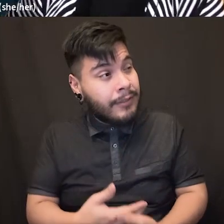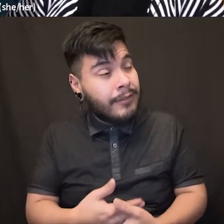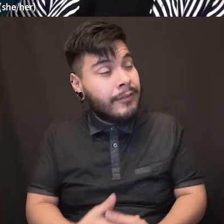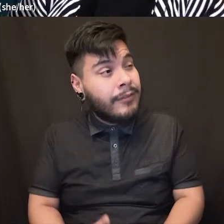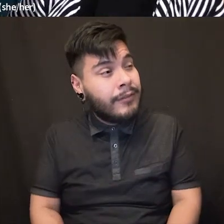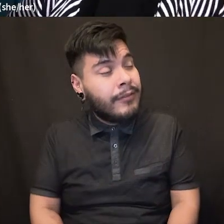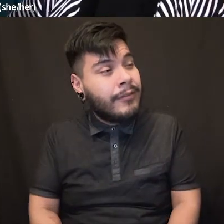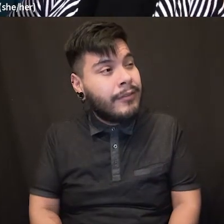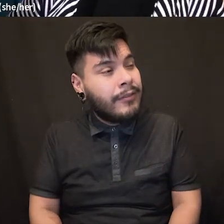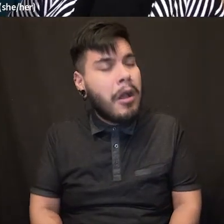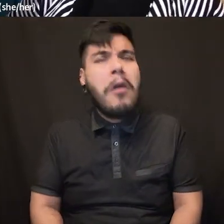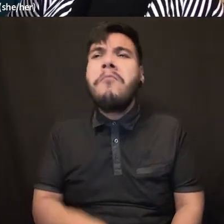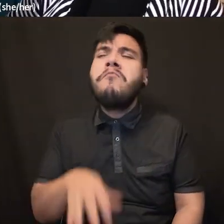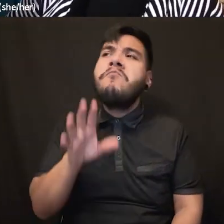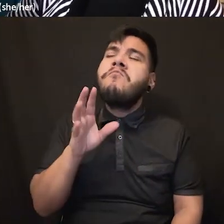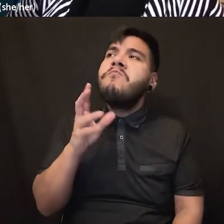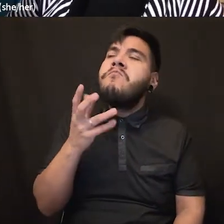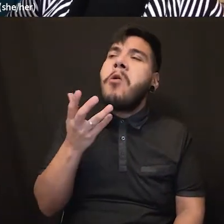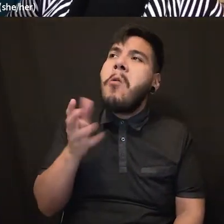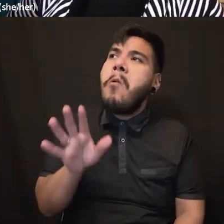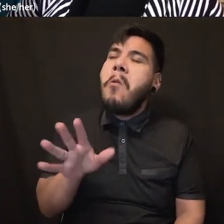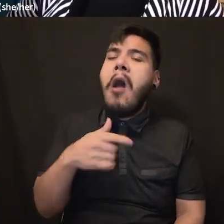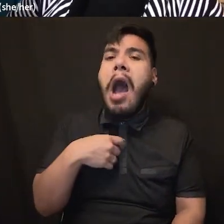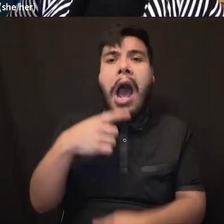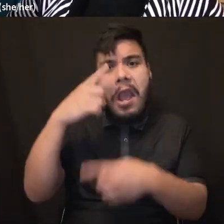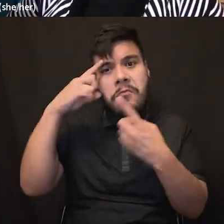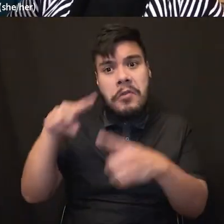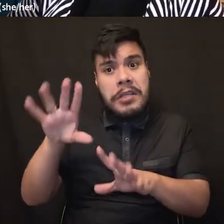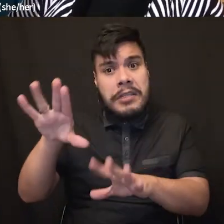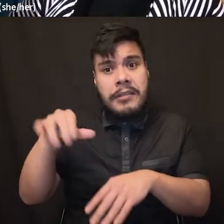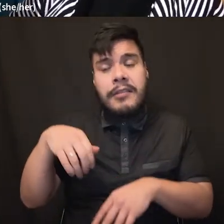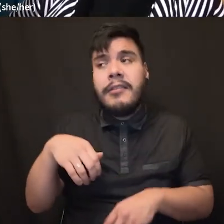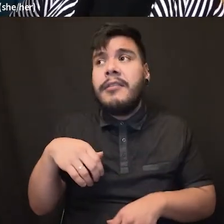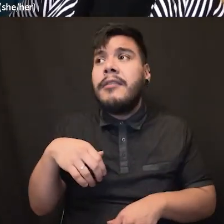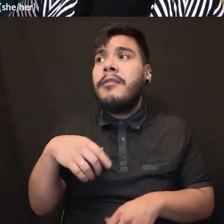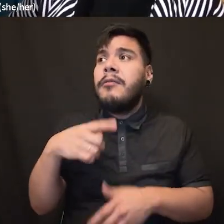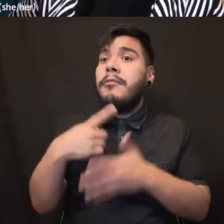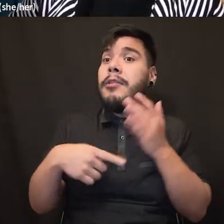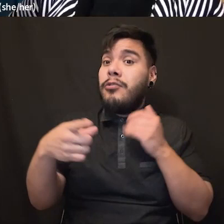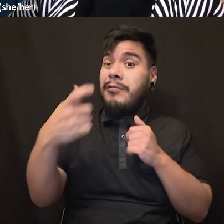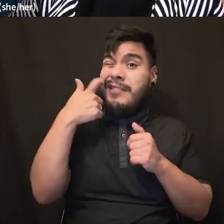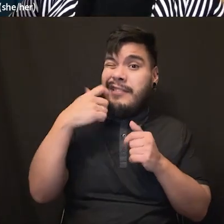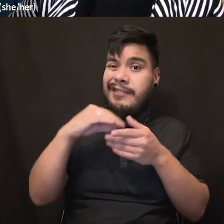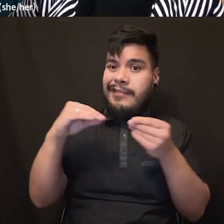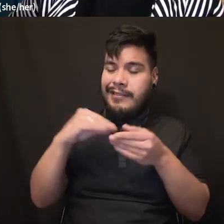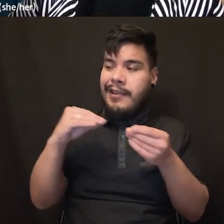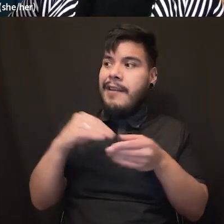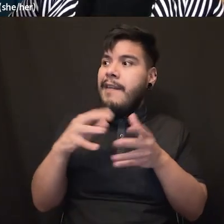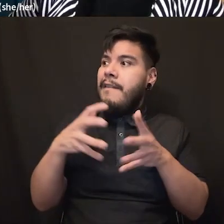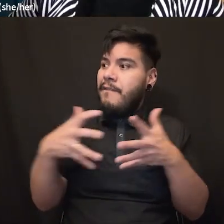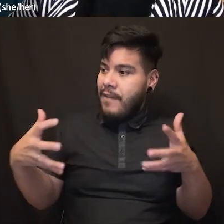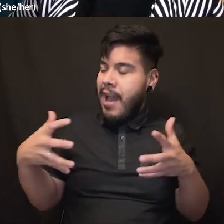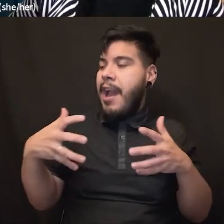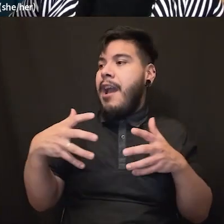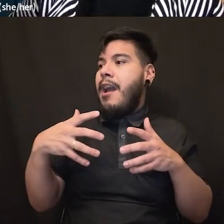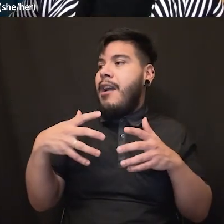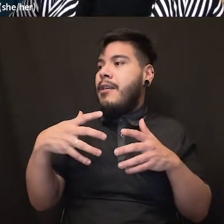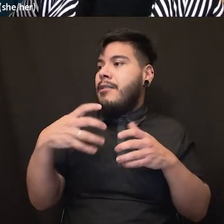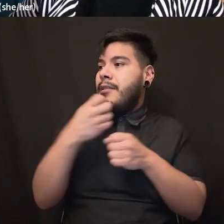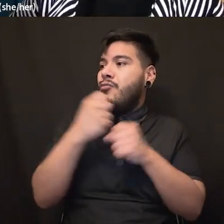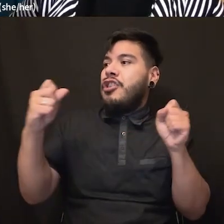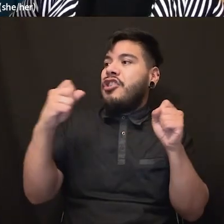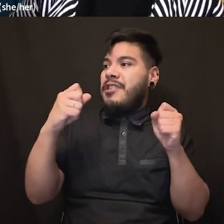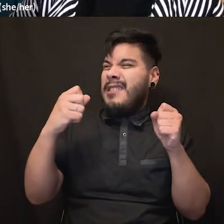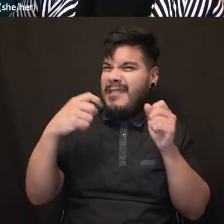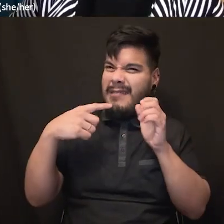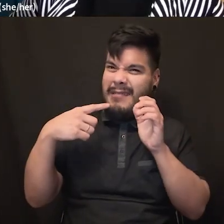there? No, just, I agree that just, you know, with what you just said, the fat liberation is presence, is just being there. Like one